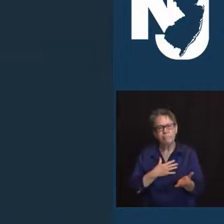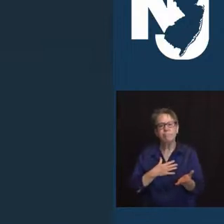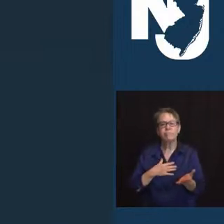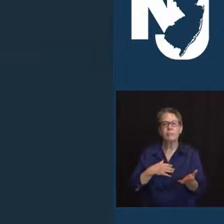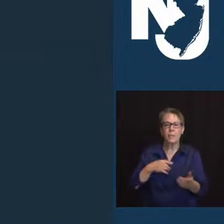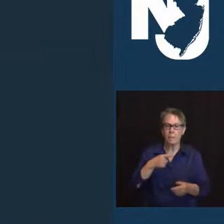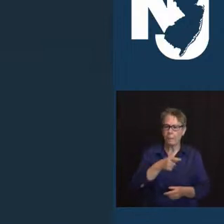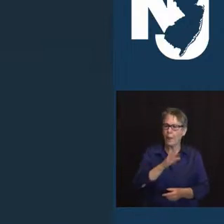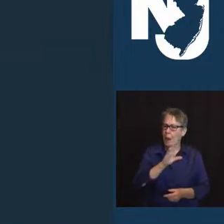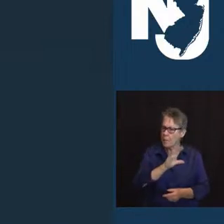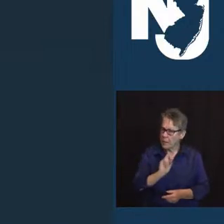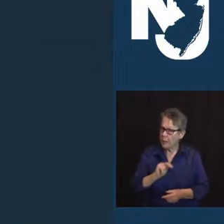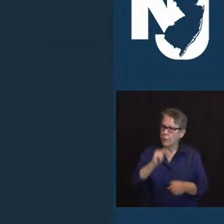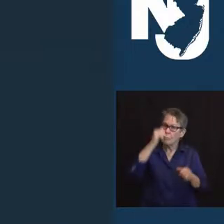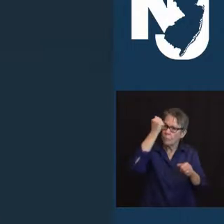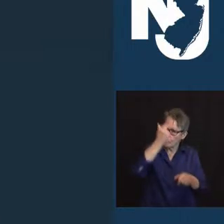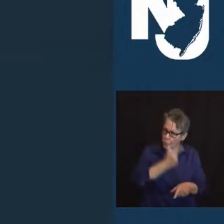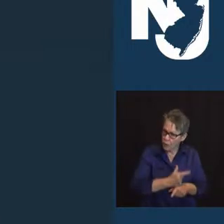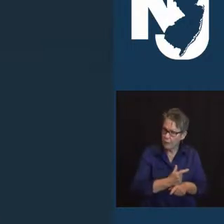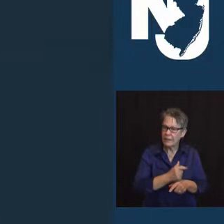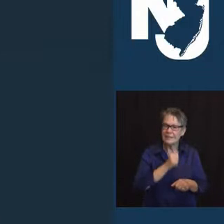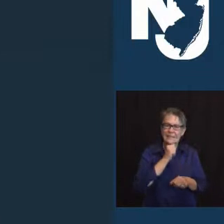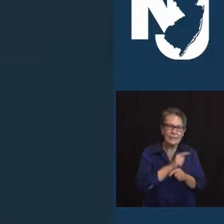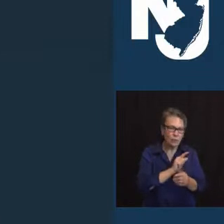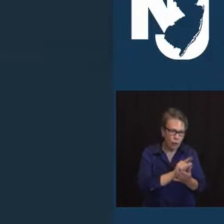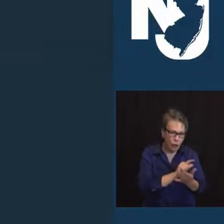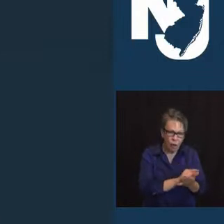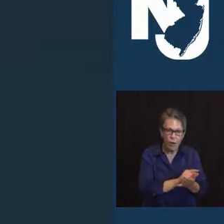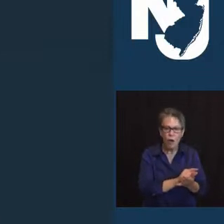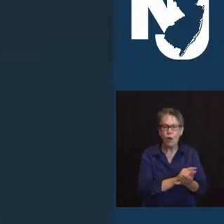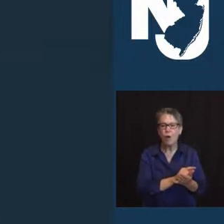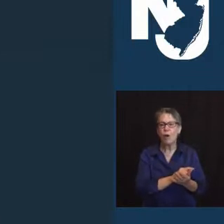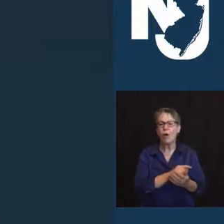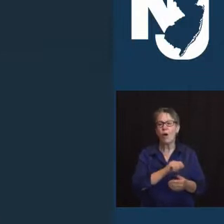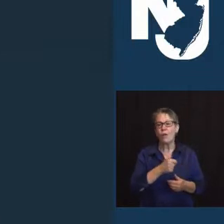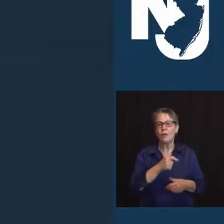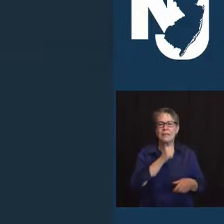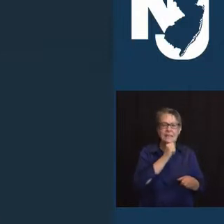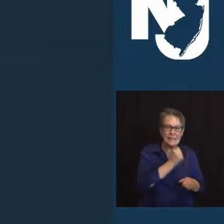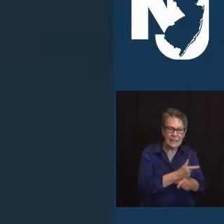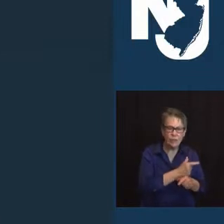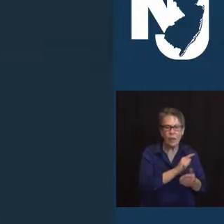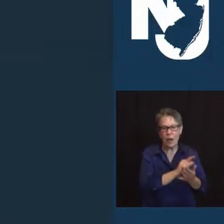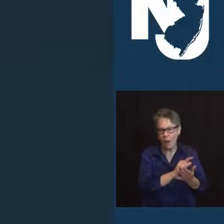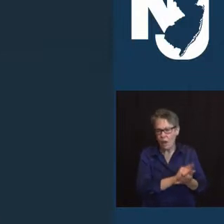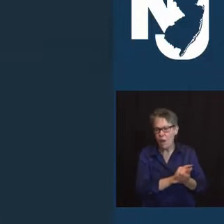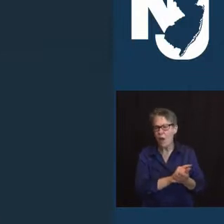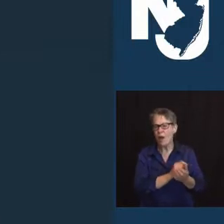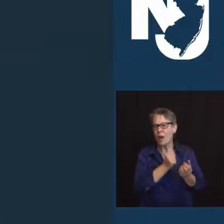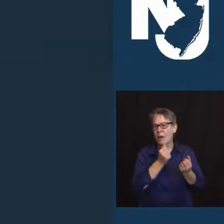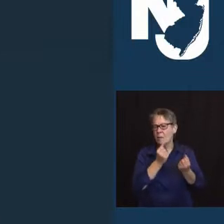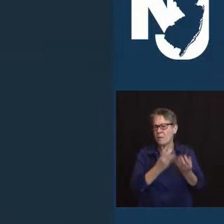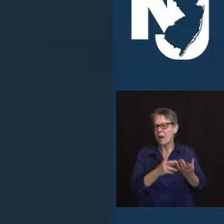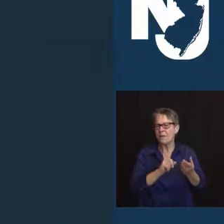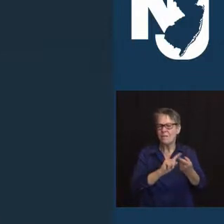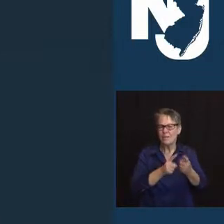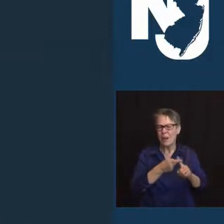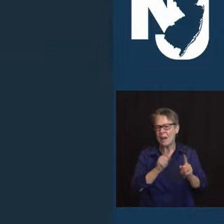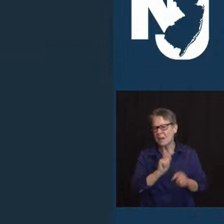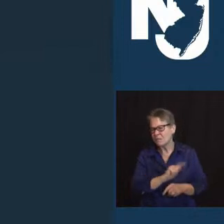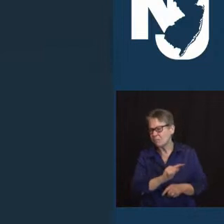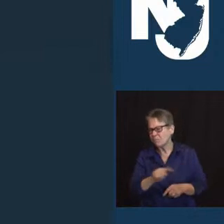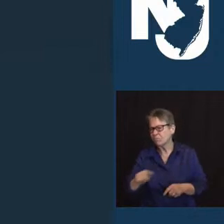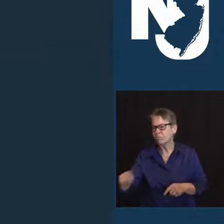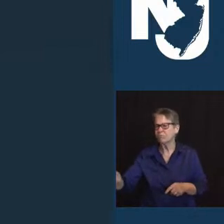sister-in-law Tracy, and another and sister-in-law Samantha, and numerous other family, and of course countless friends and former colleagues.